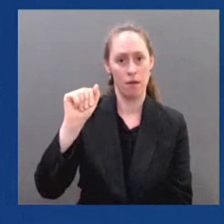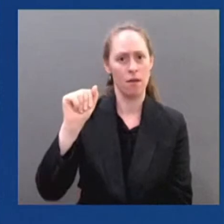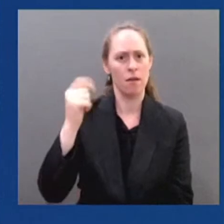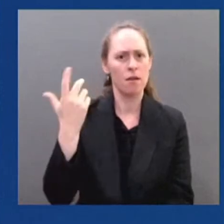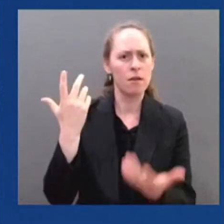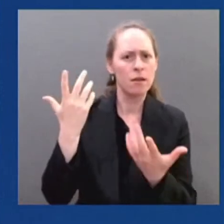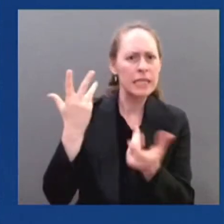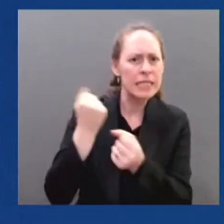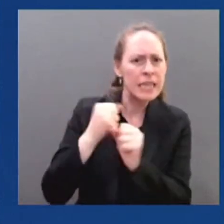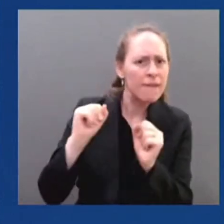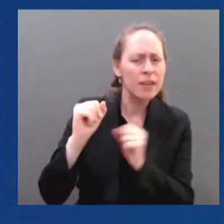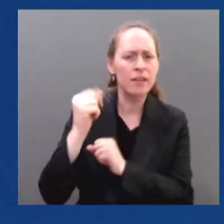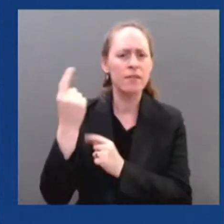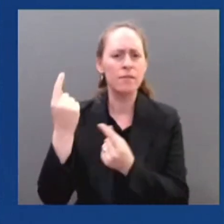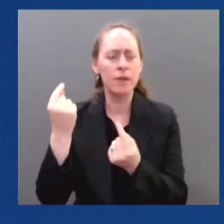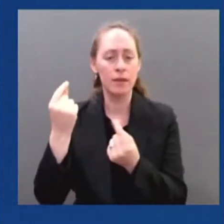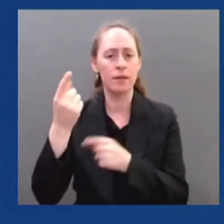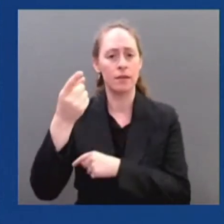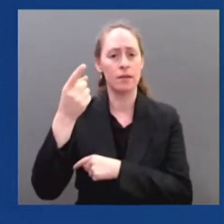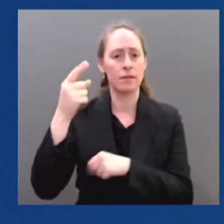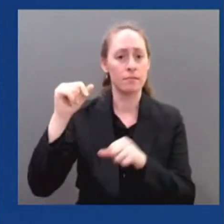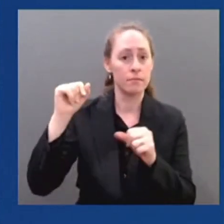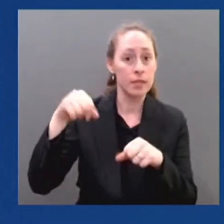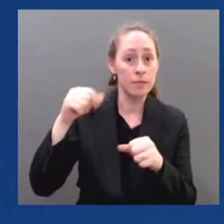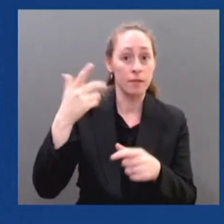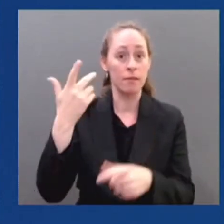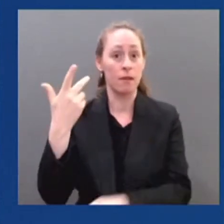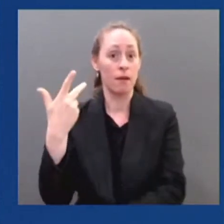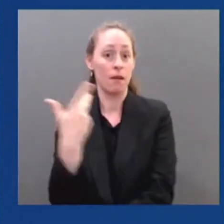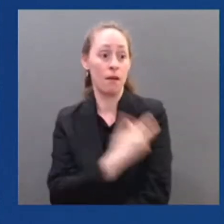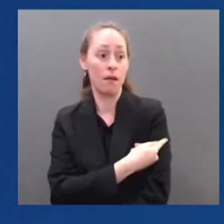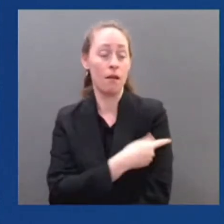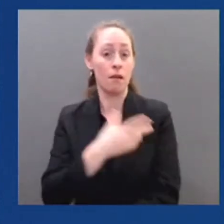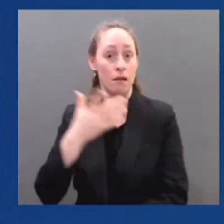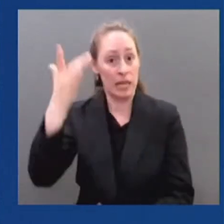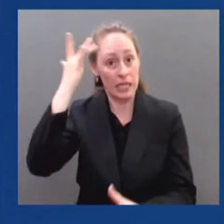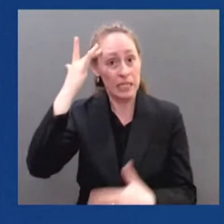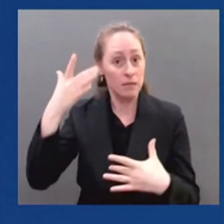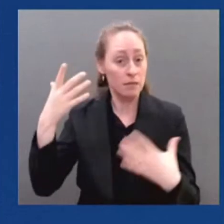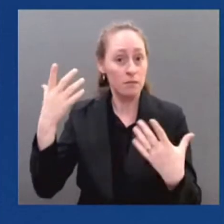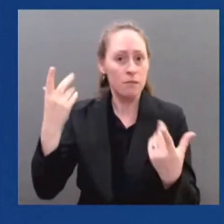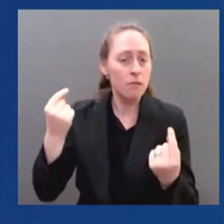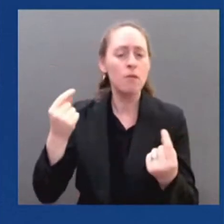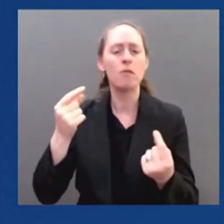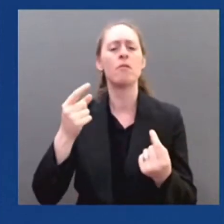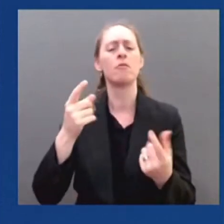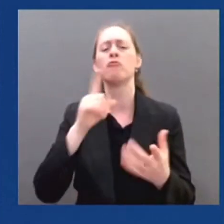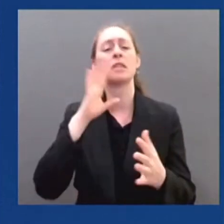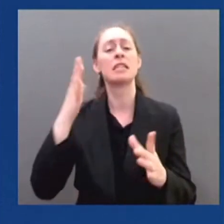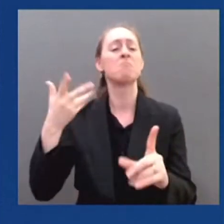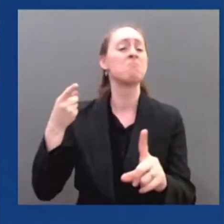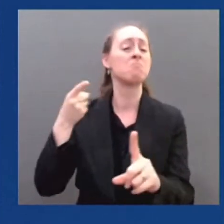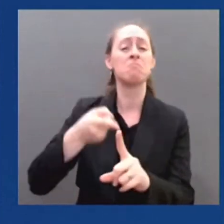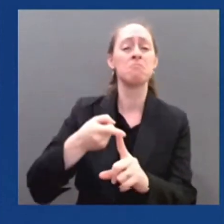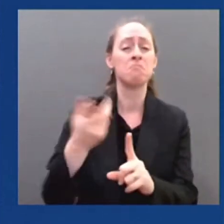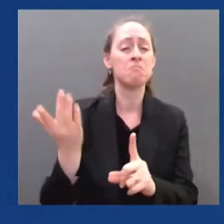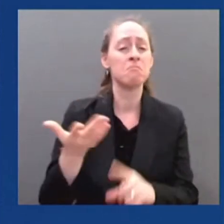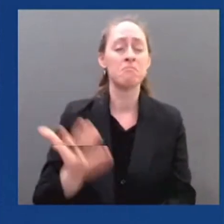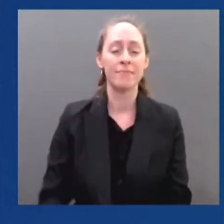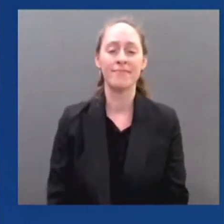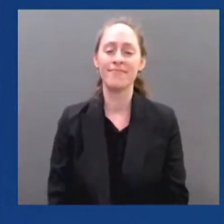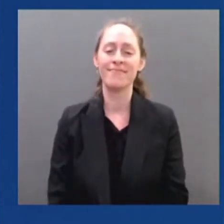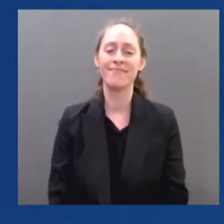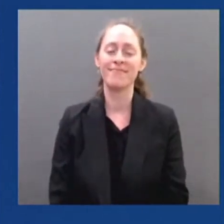systemic effect. So in summary, and very briefly, the reactogenicity of this vaccine was essentially the